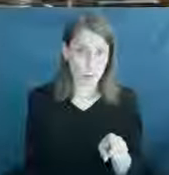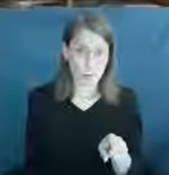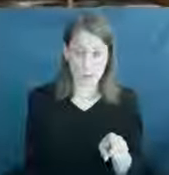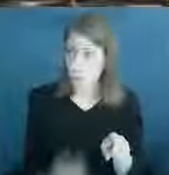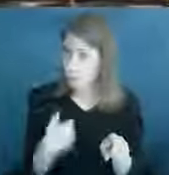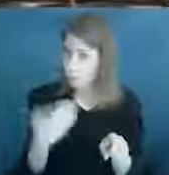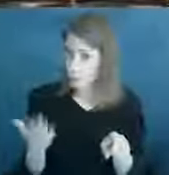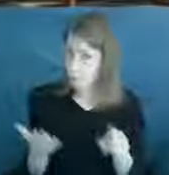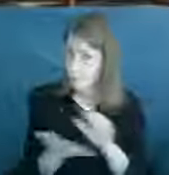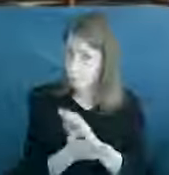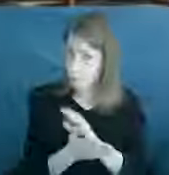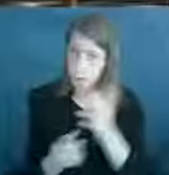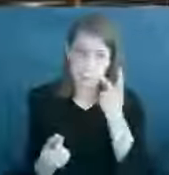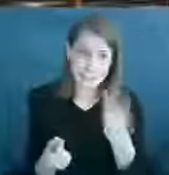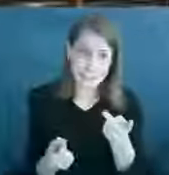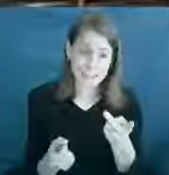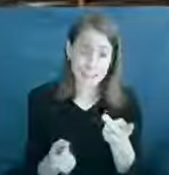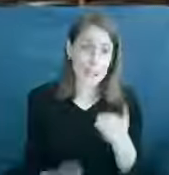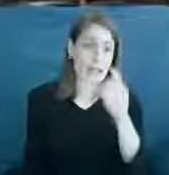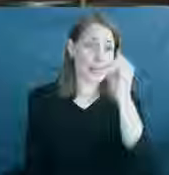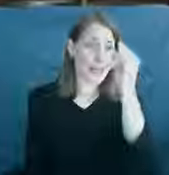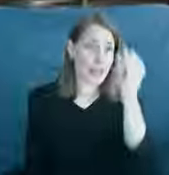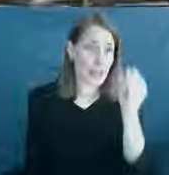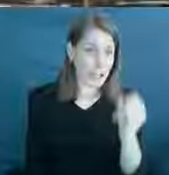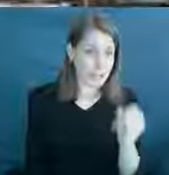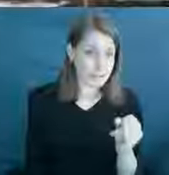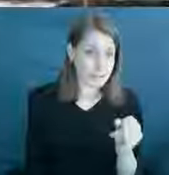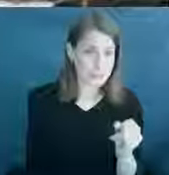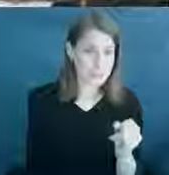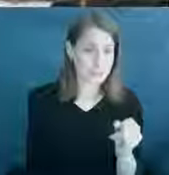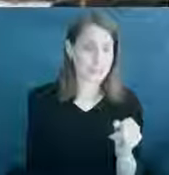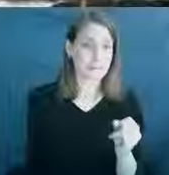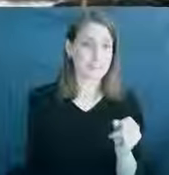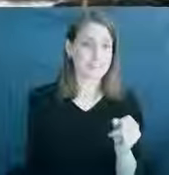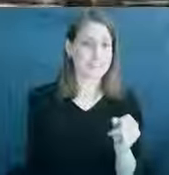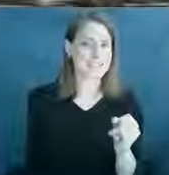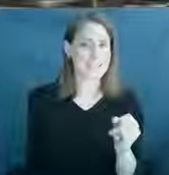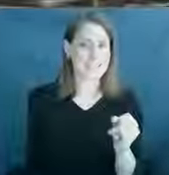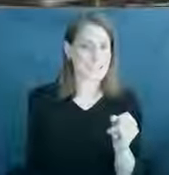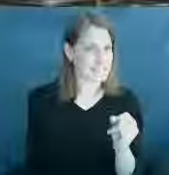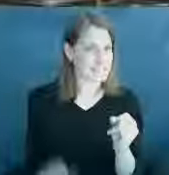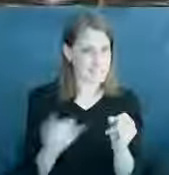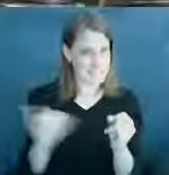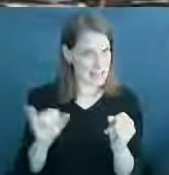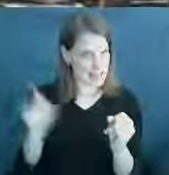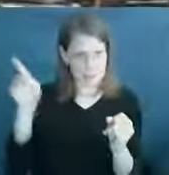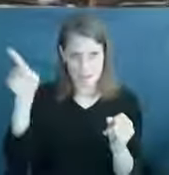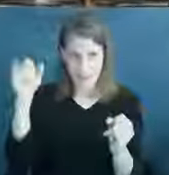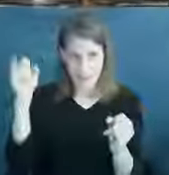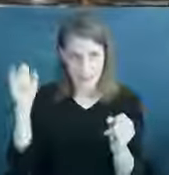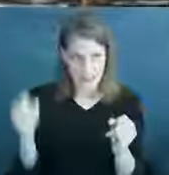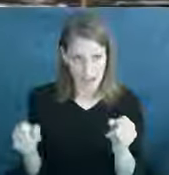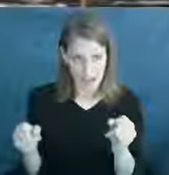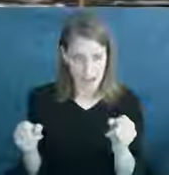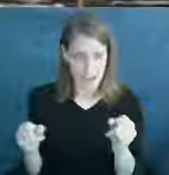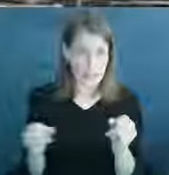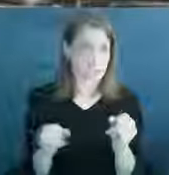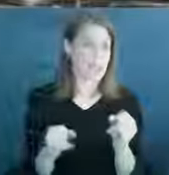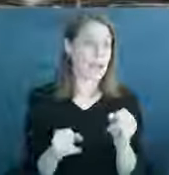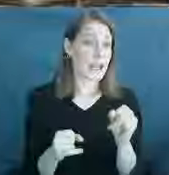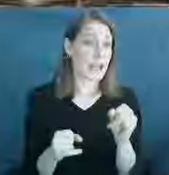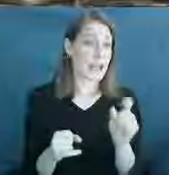board, all the lines that go downwards. Yeah. There's lines that, if you have your paper that way round, the lines